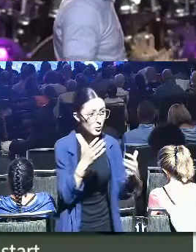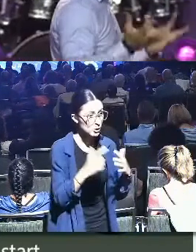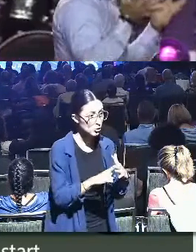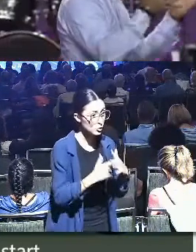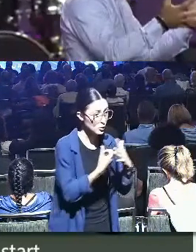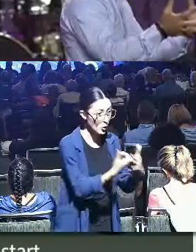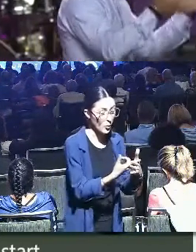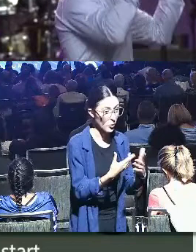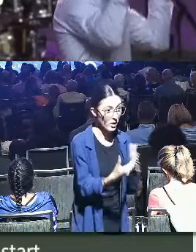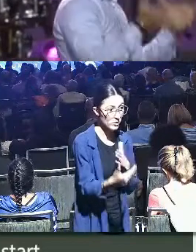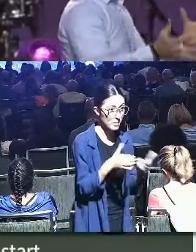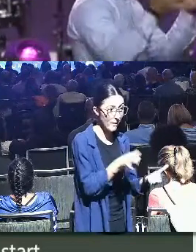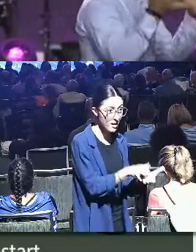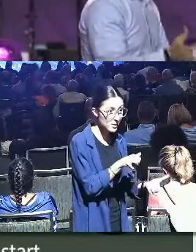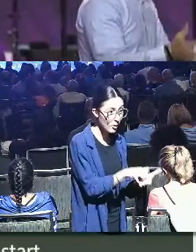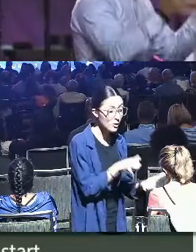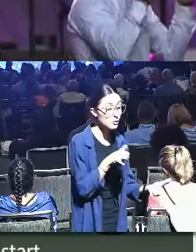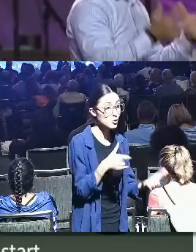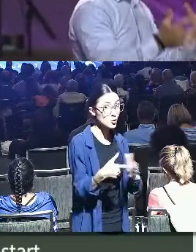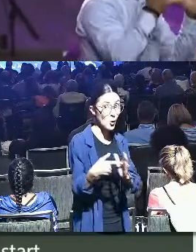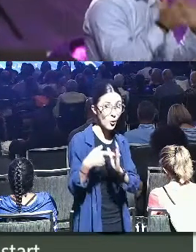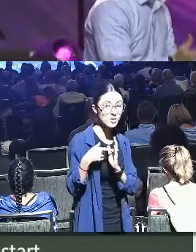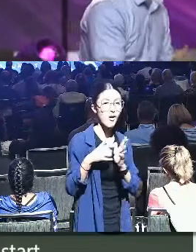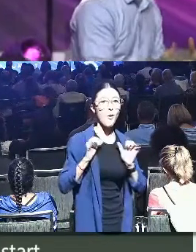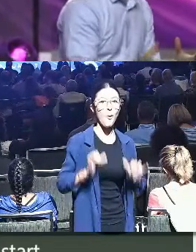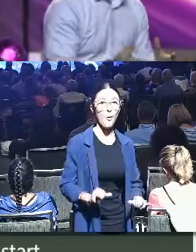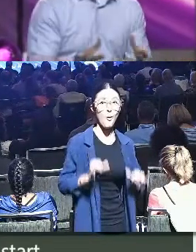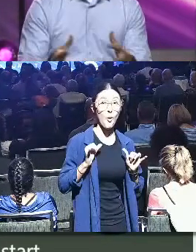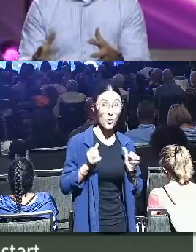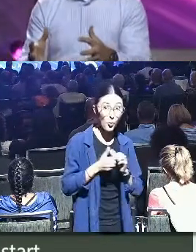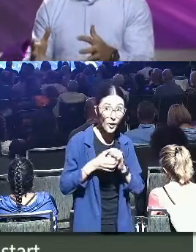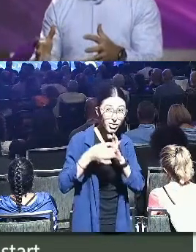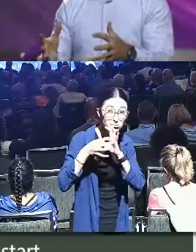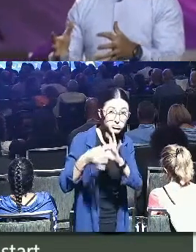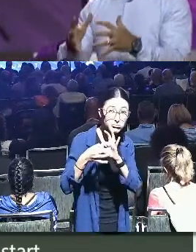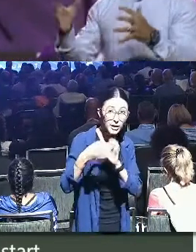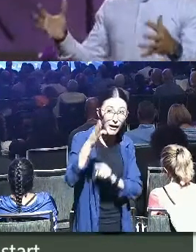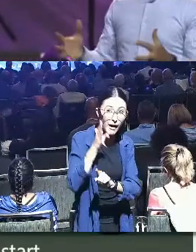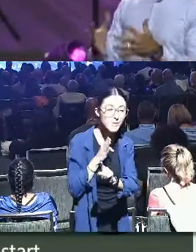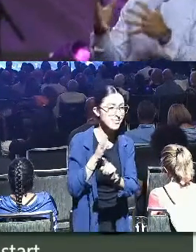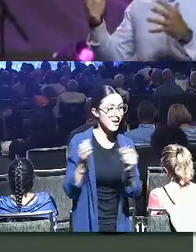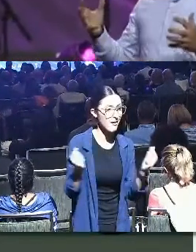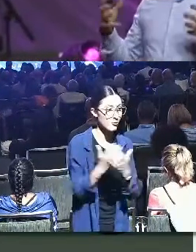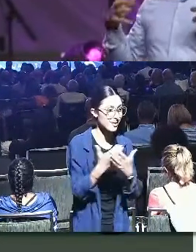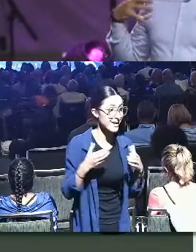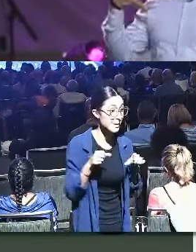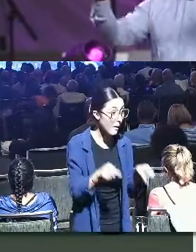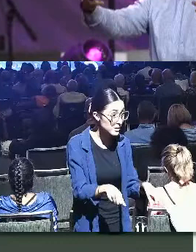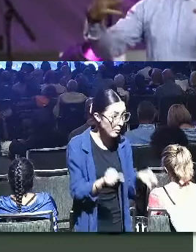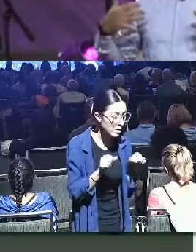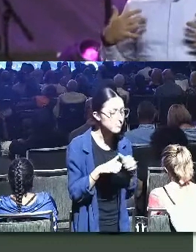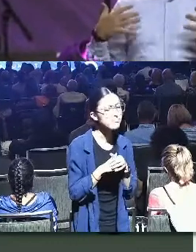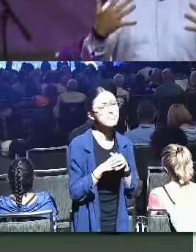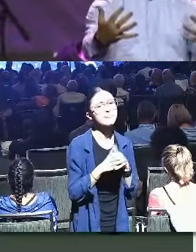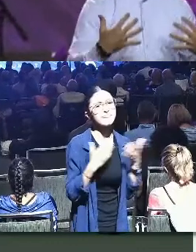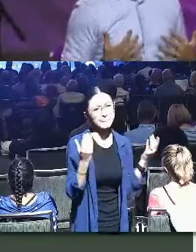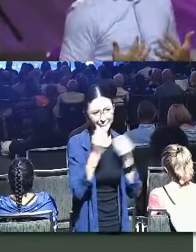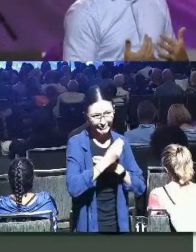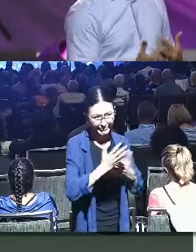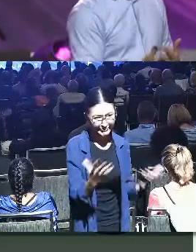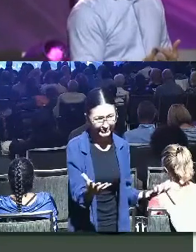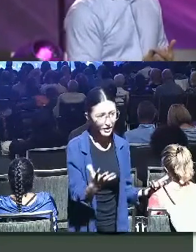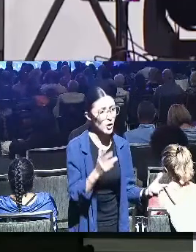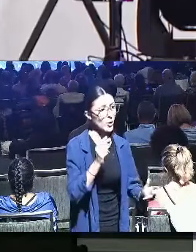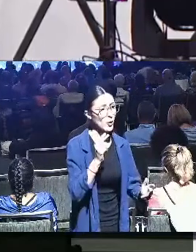us that with him, all things are possible. Now, I want you guys to know, I get energy from human